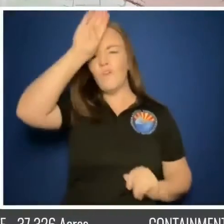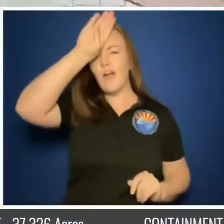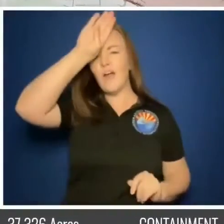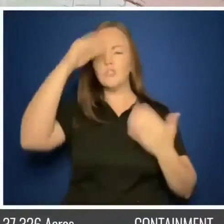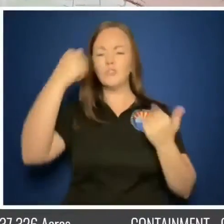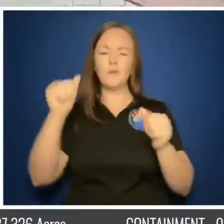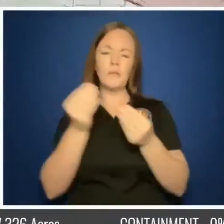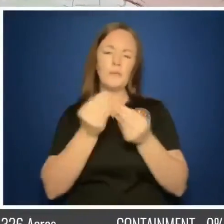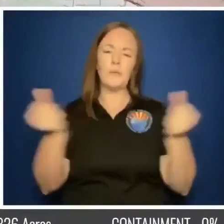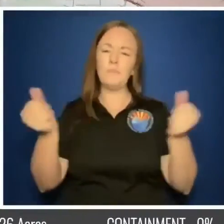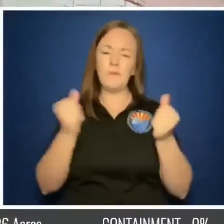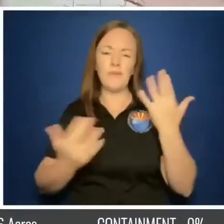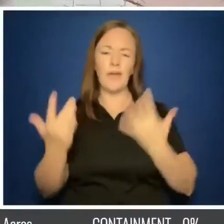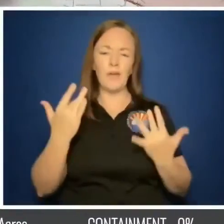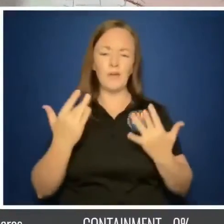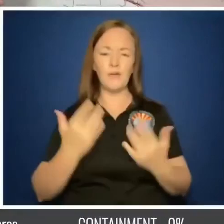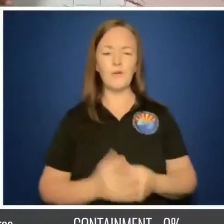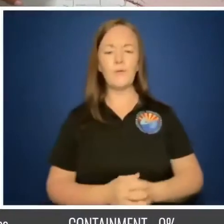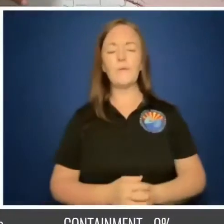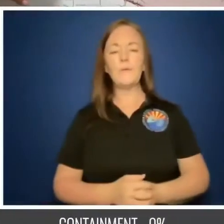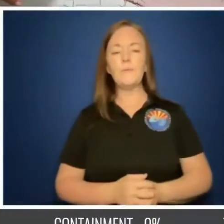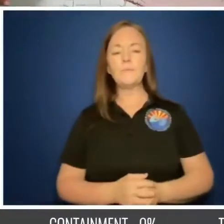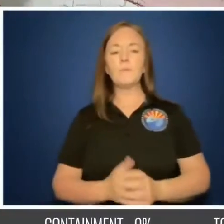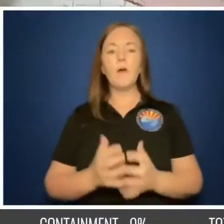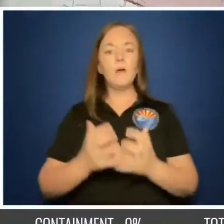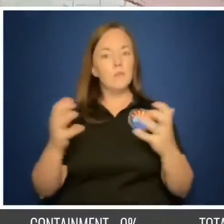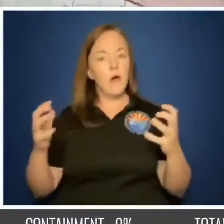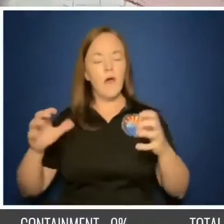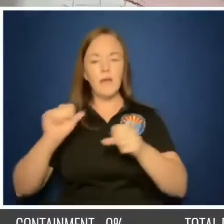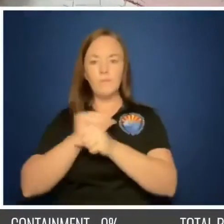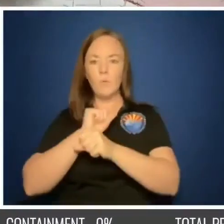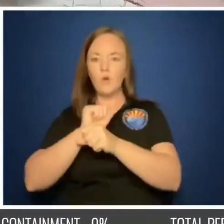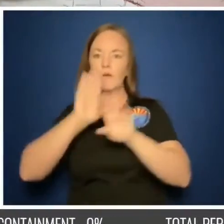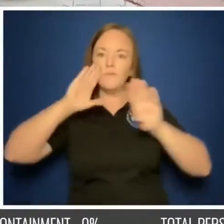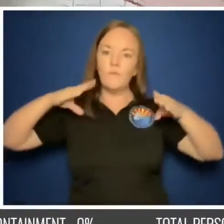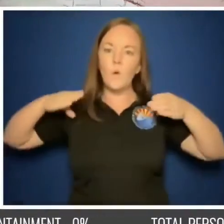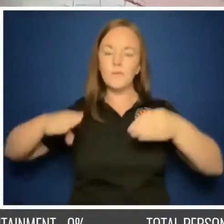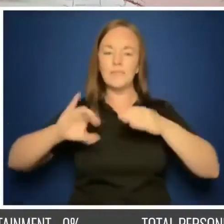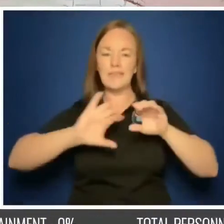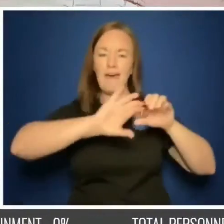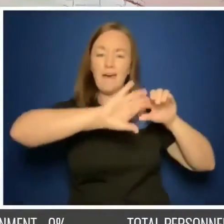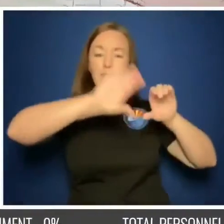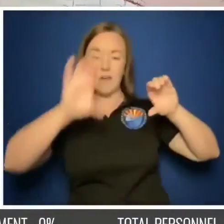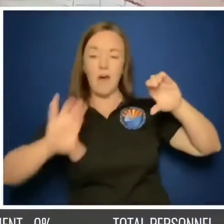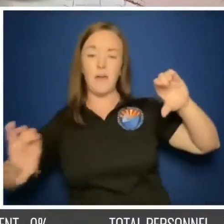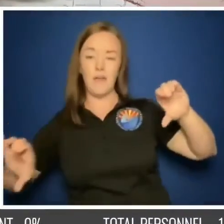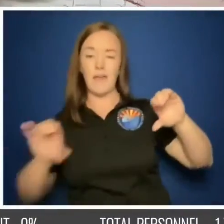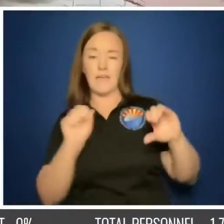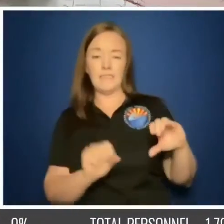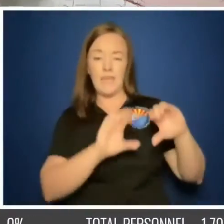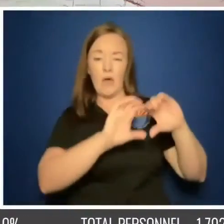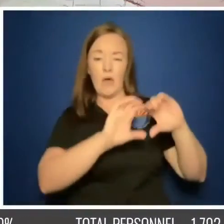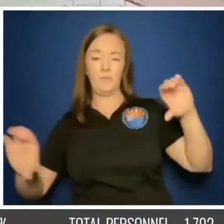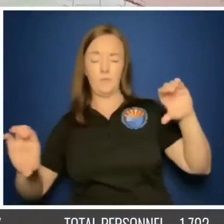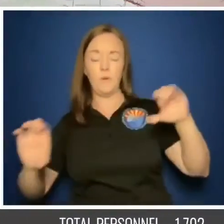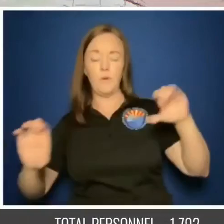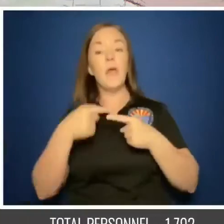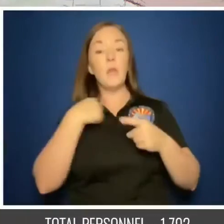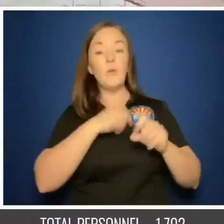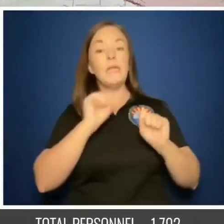you. We have a lot of investment. This line is pretty solid. Over the next few days, as we can, we'll show containment in here, but there's